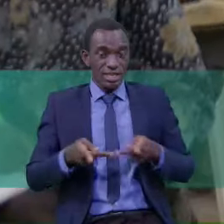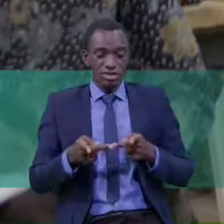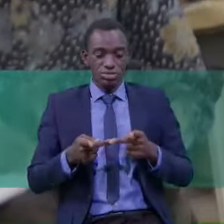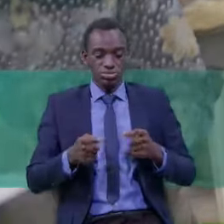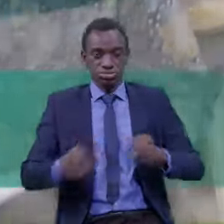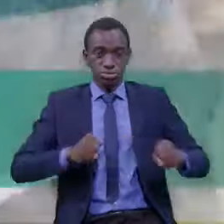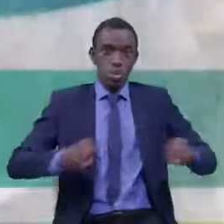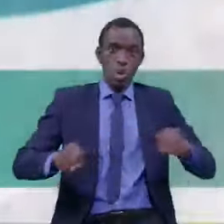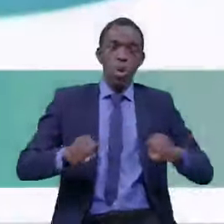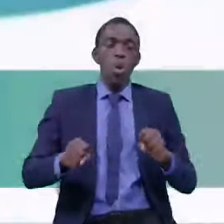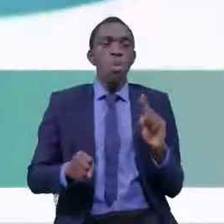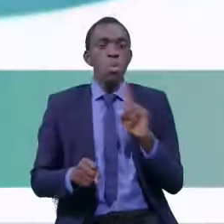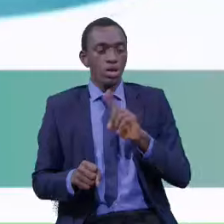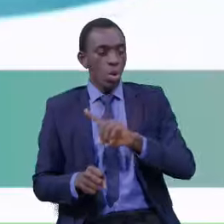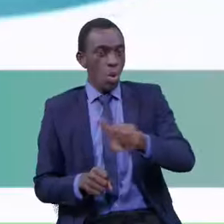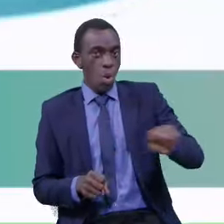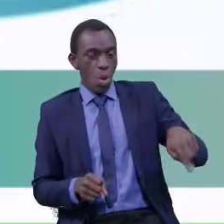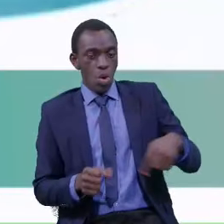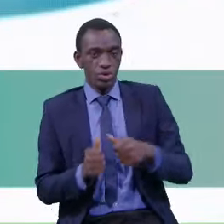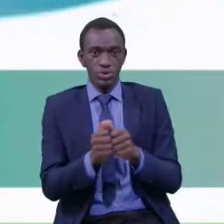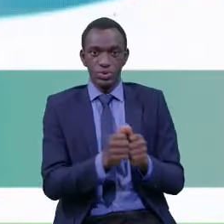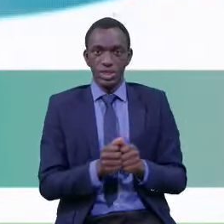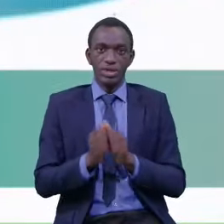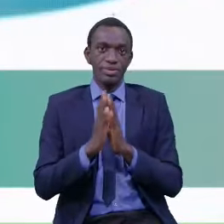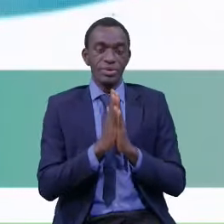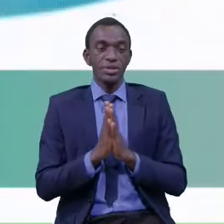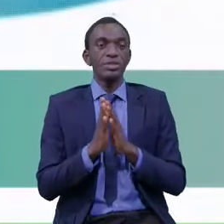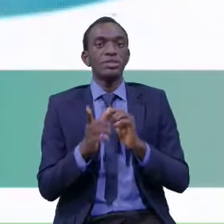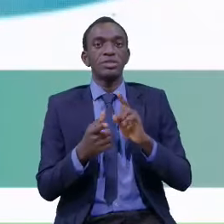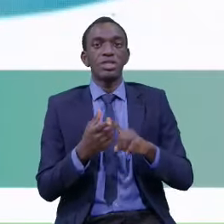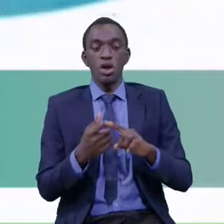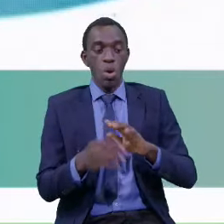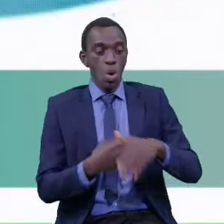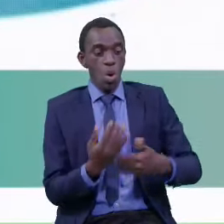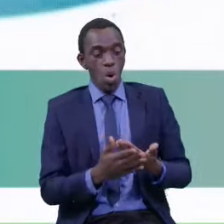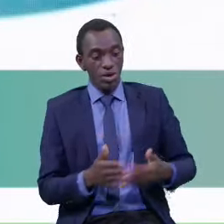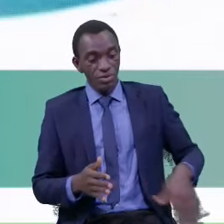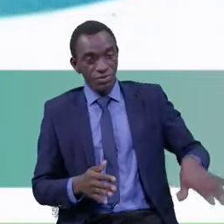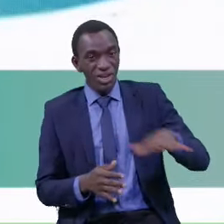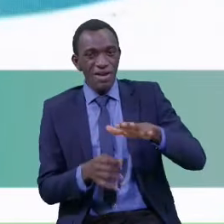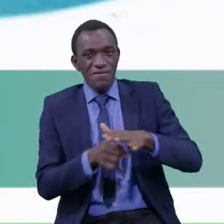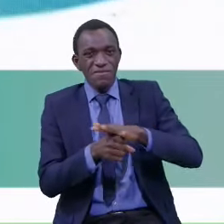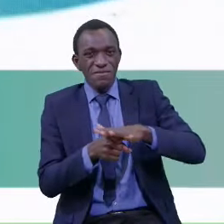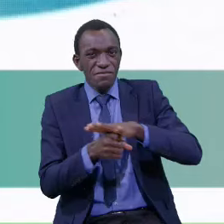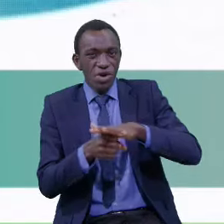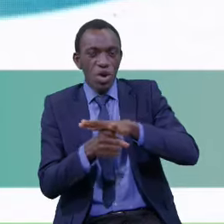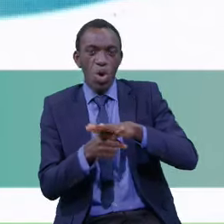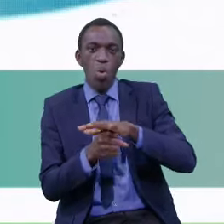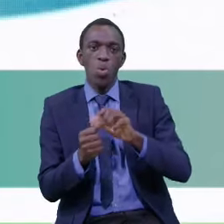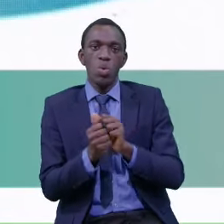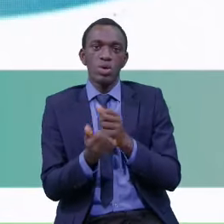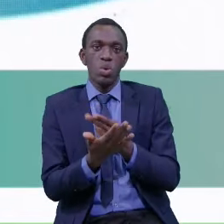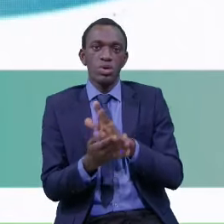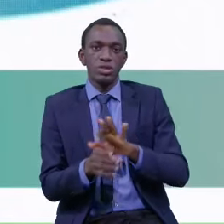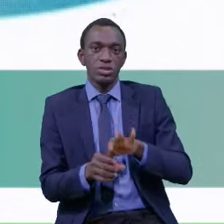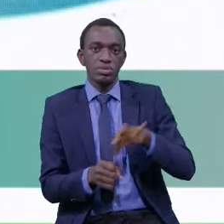where they were assembled together. And they were all filled with the Holy Ghost, and